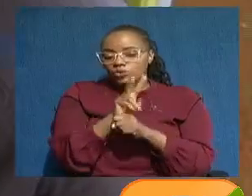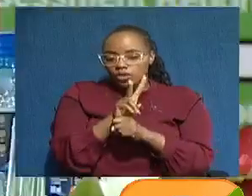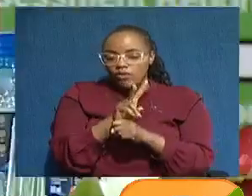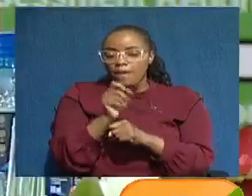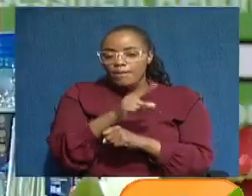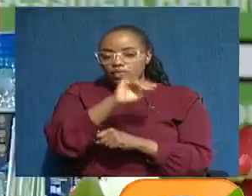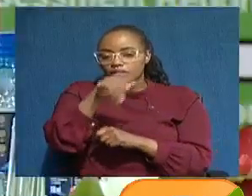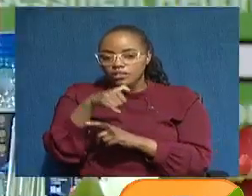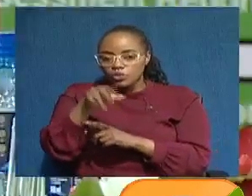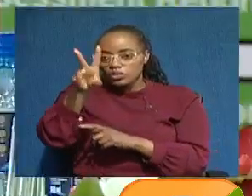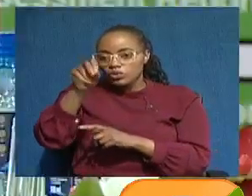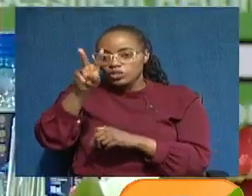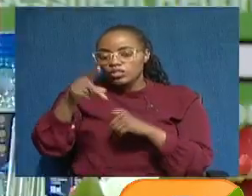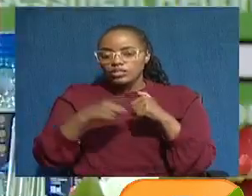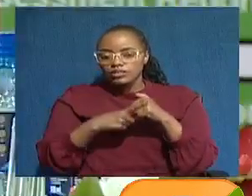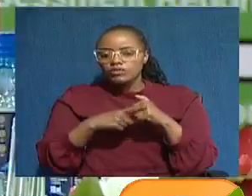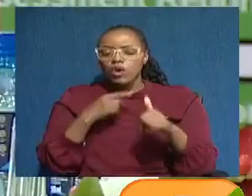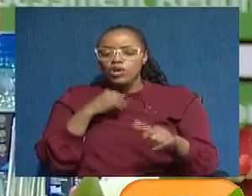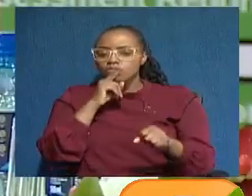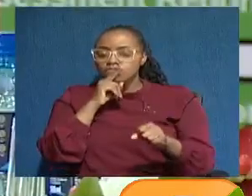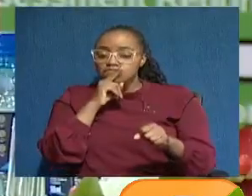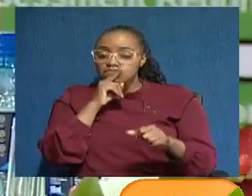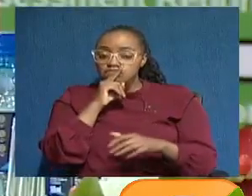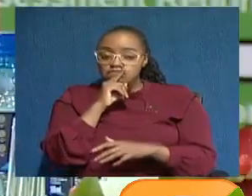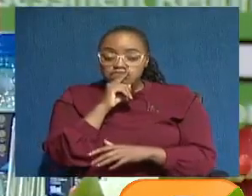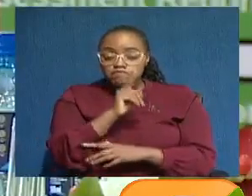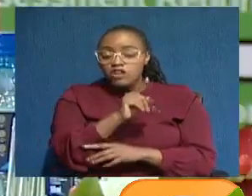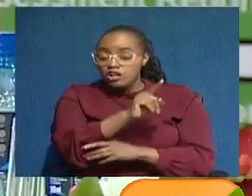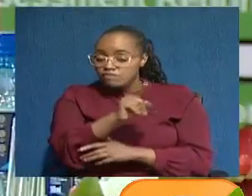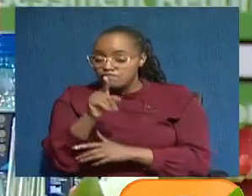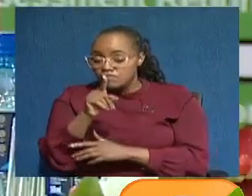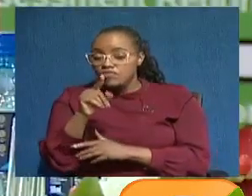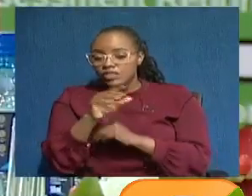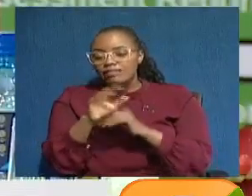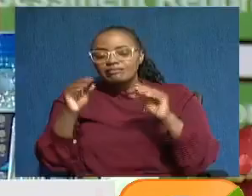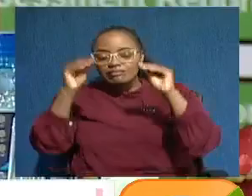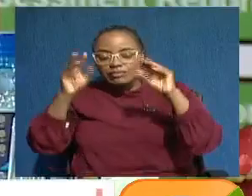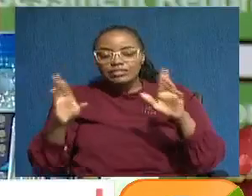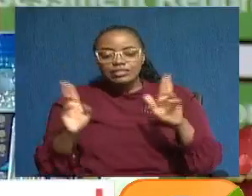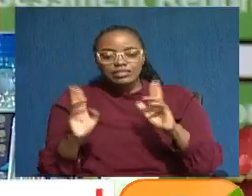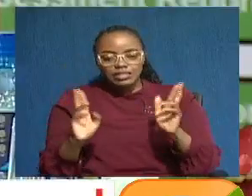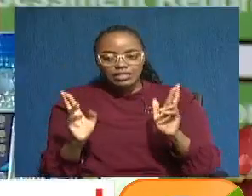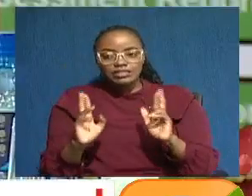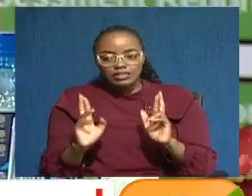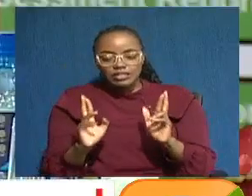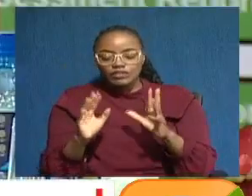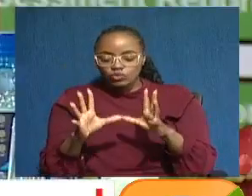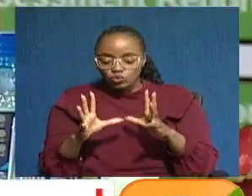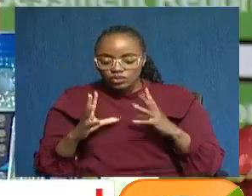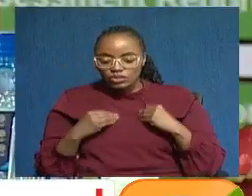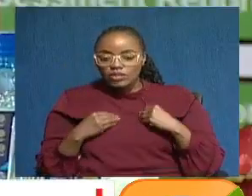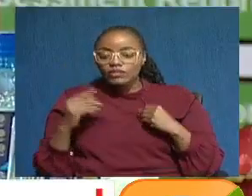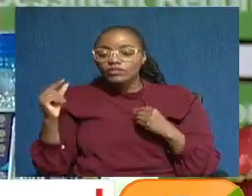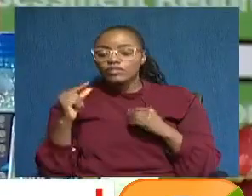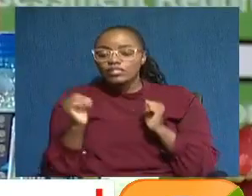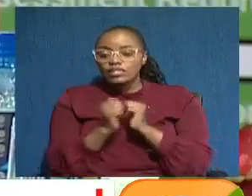2026. I wish to assure the country that our teachers are ready and prepared to receive the